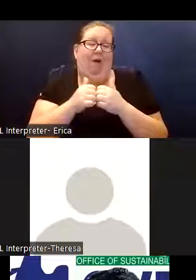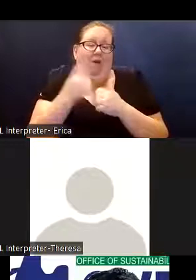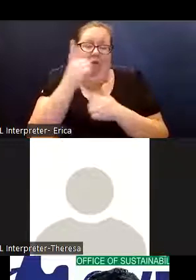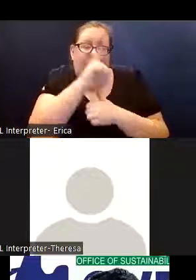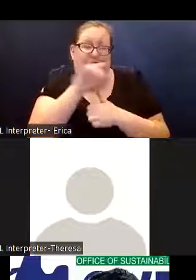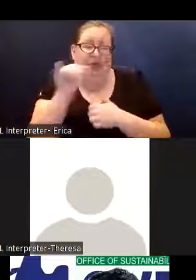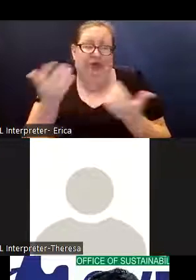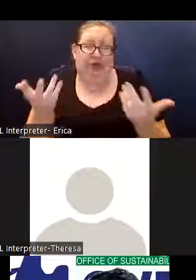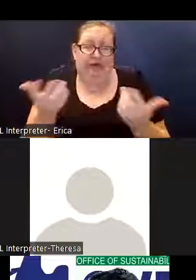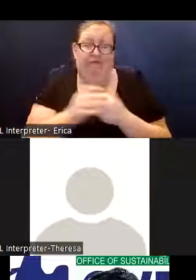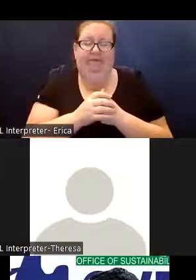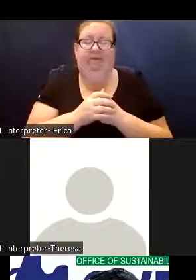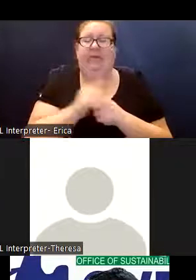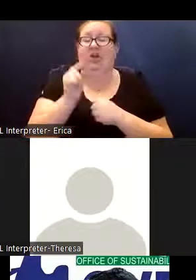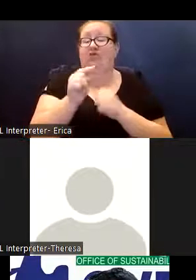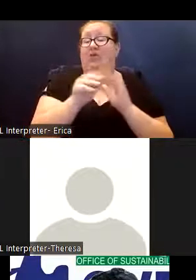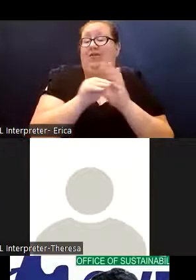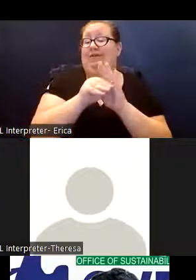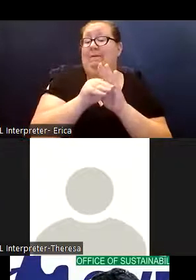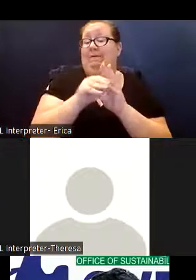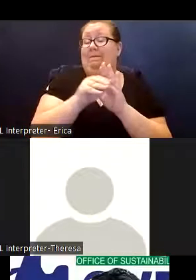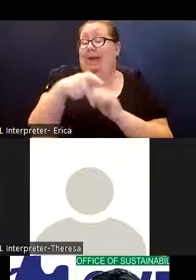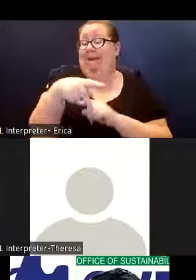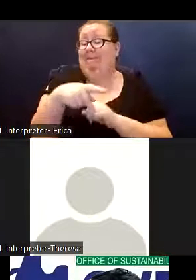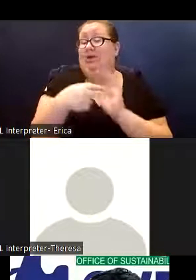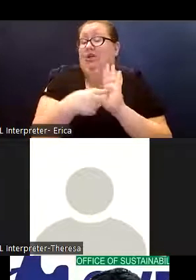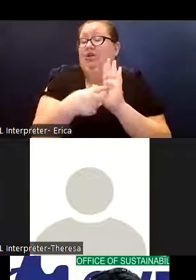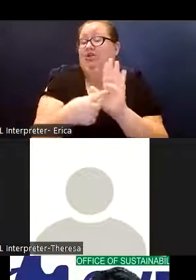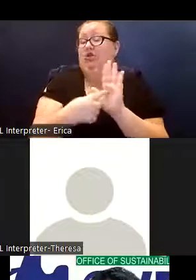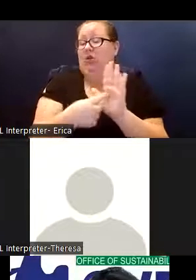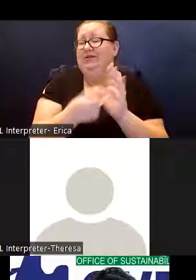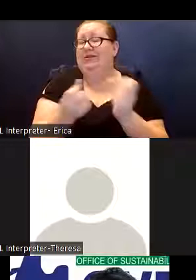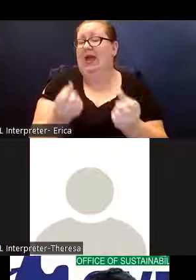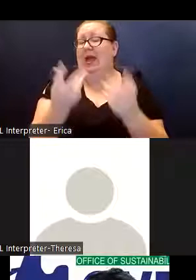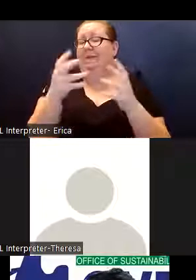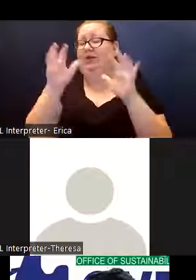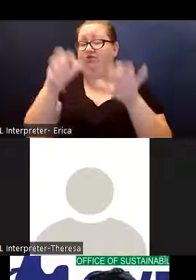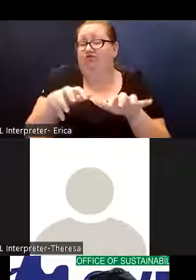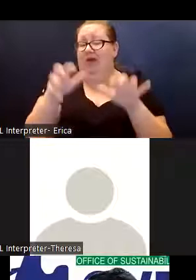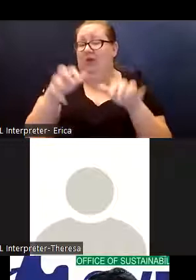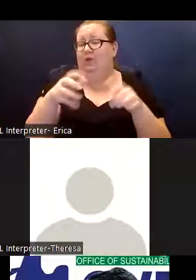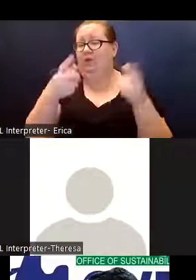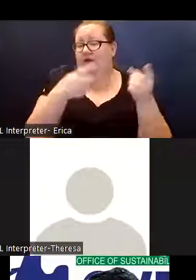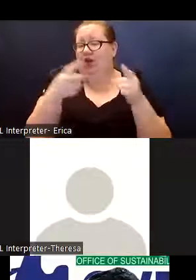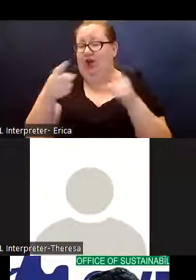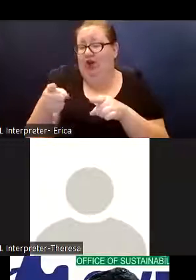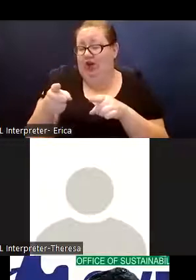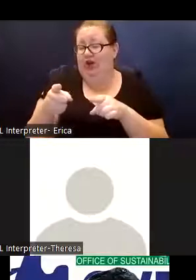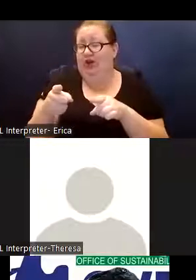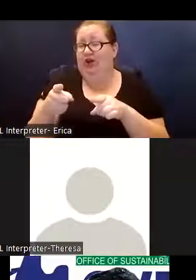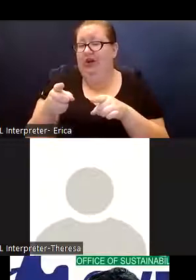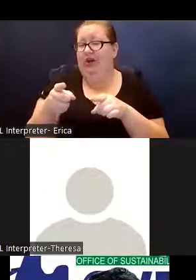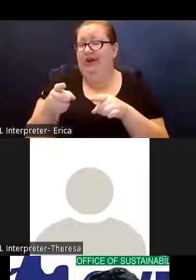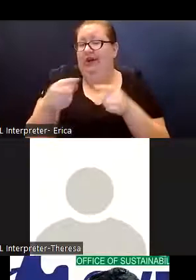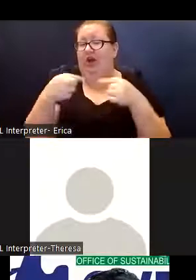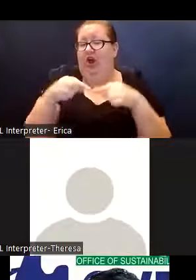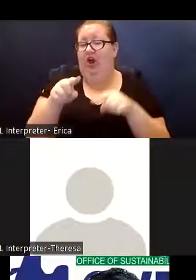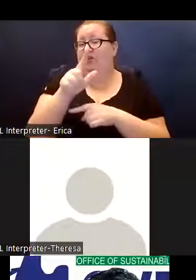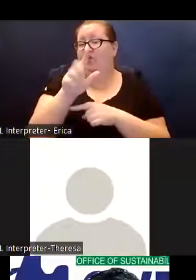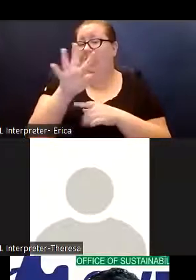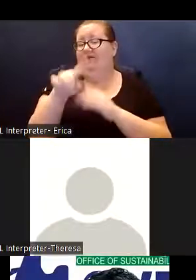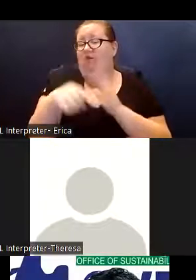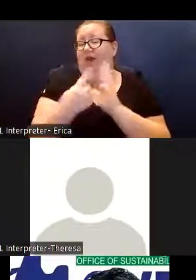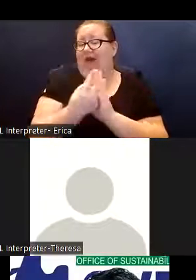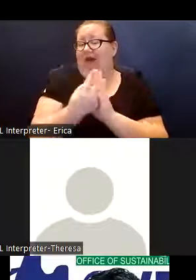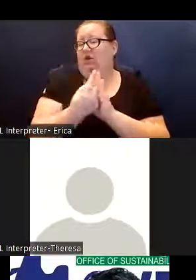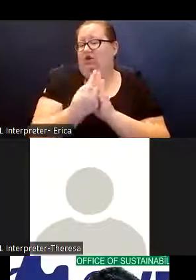map shows the amount of rainfall that would occur over a 24-hour period.